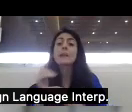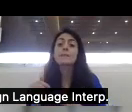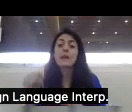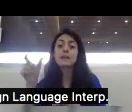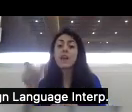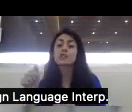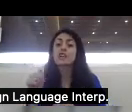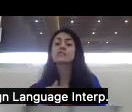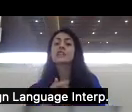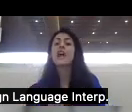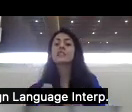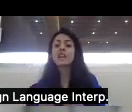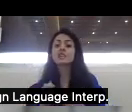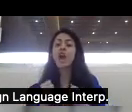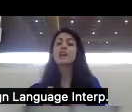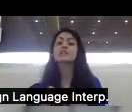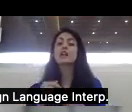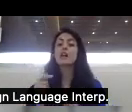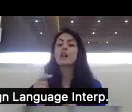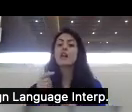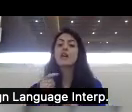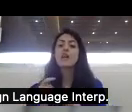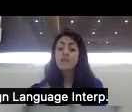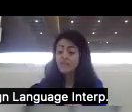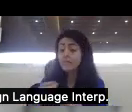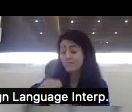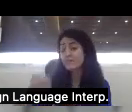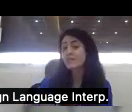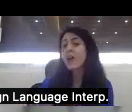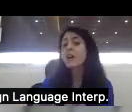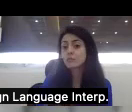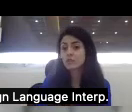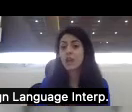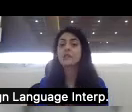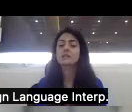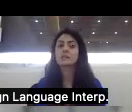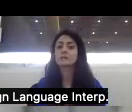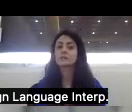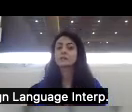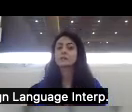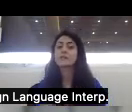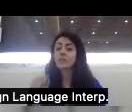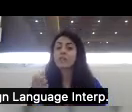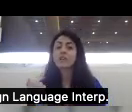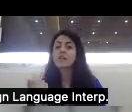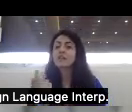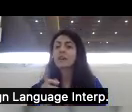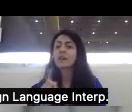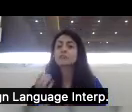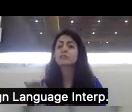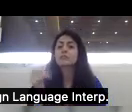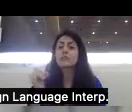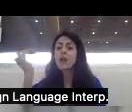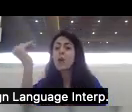from contributory or non-contributory means. That percentage falls down to 17% in the MENA region. So